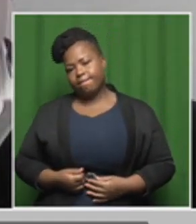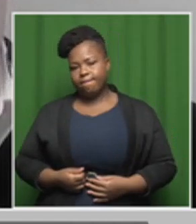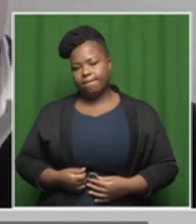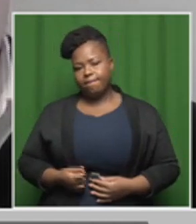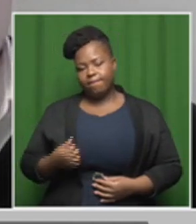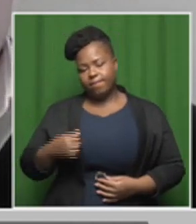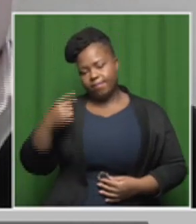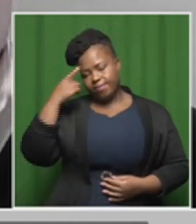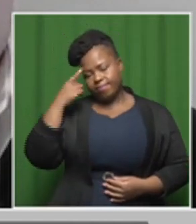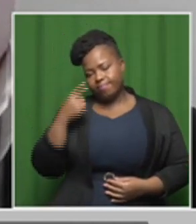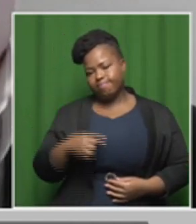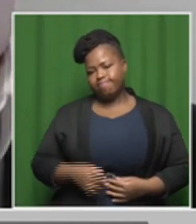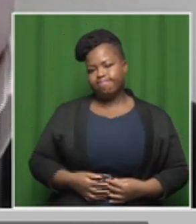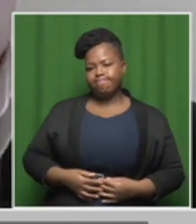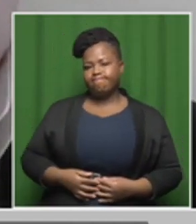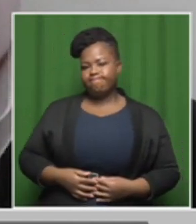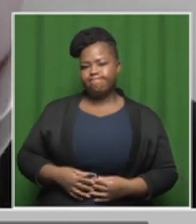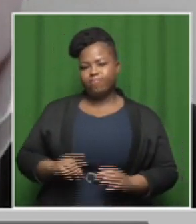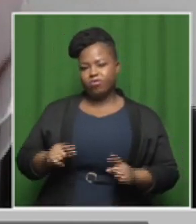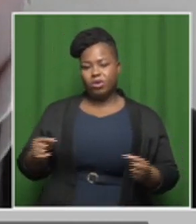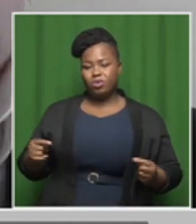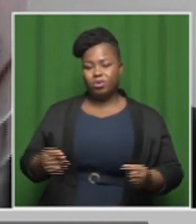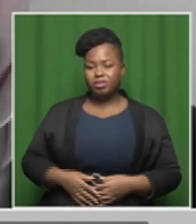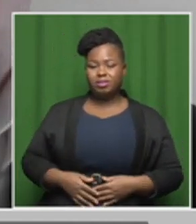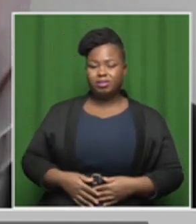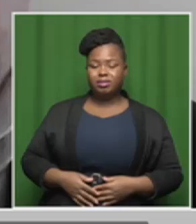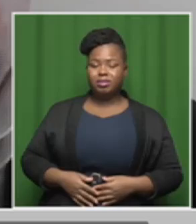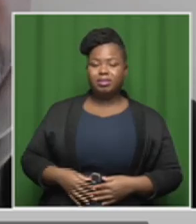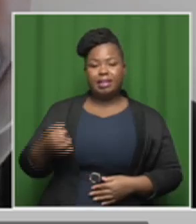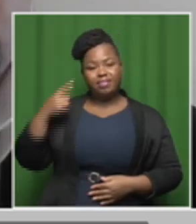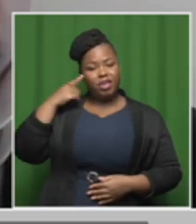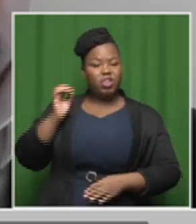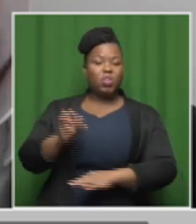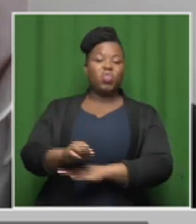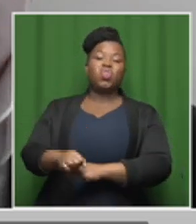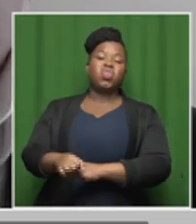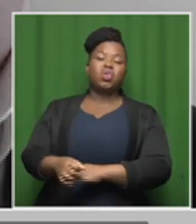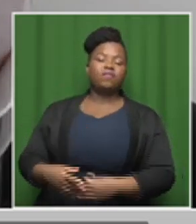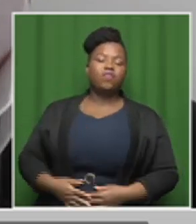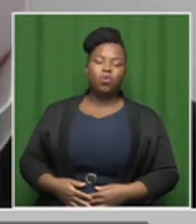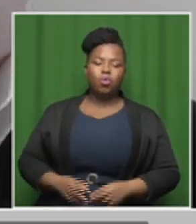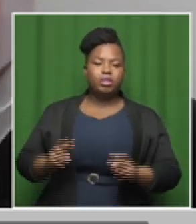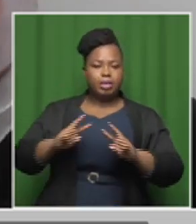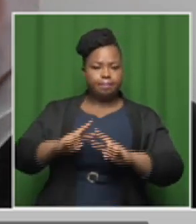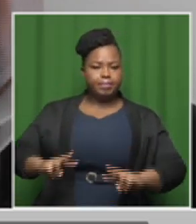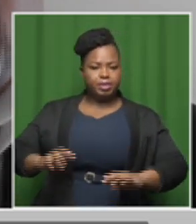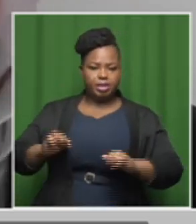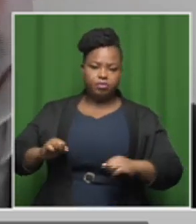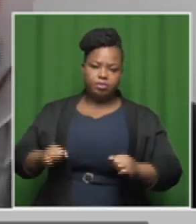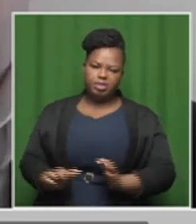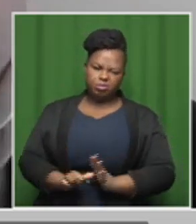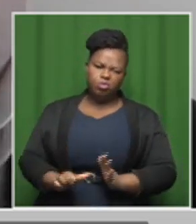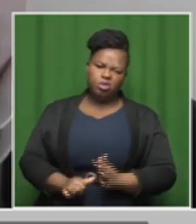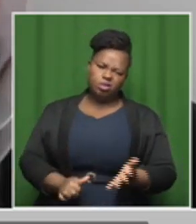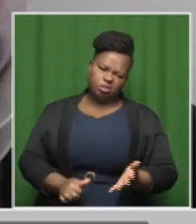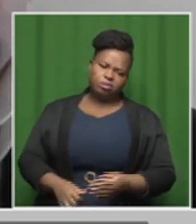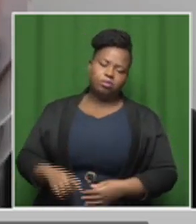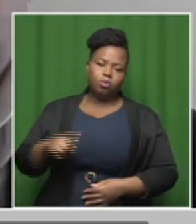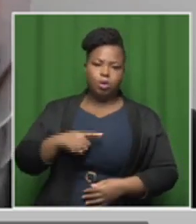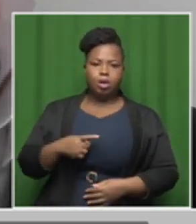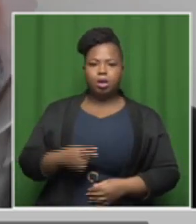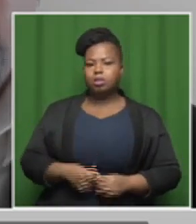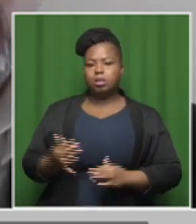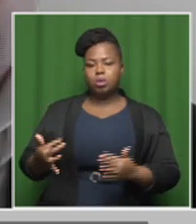think we shouldn't dismiss how important a peace deal is. And it has been a terrible war that has